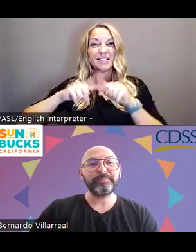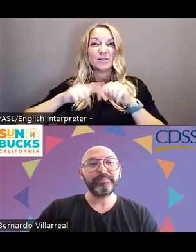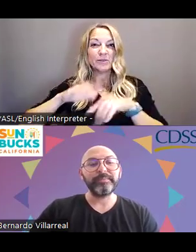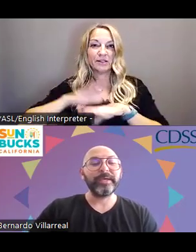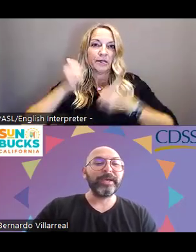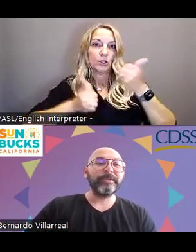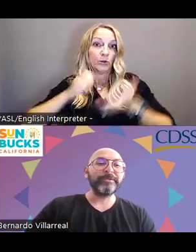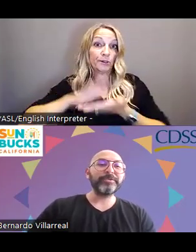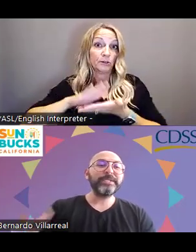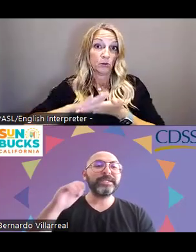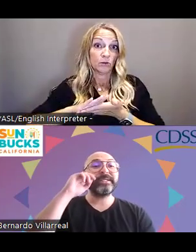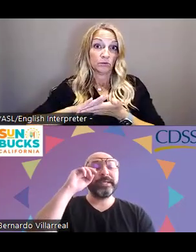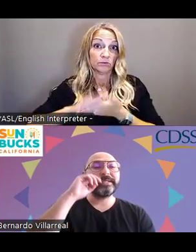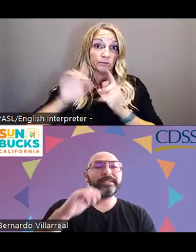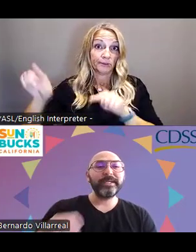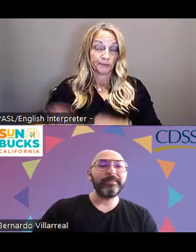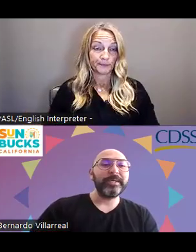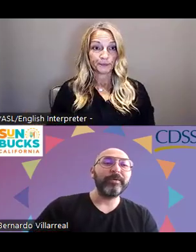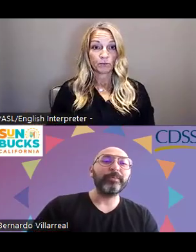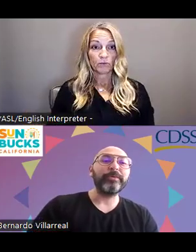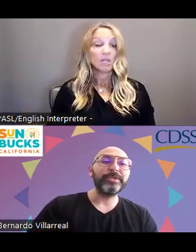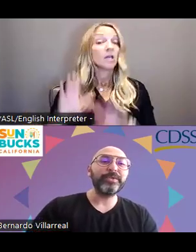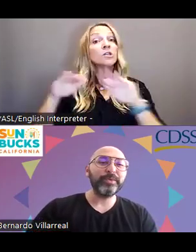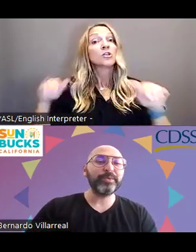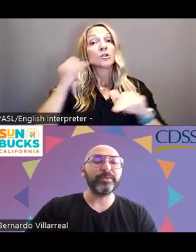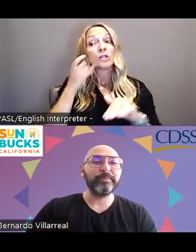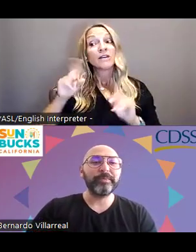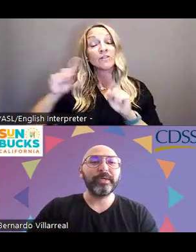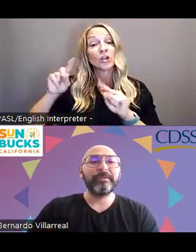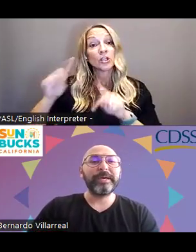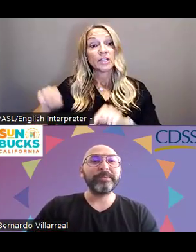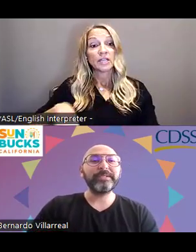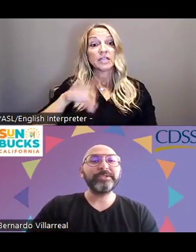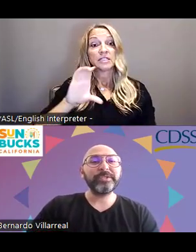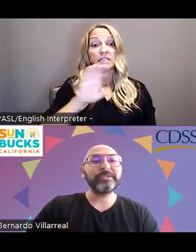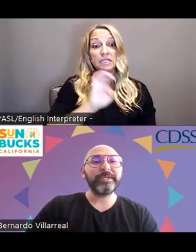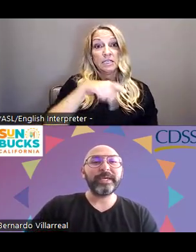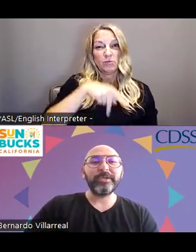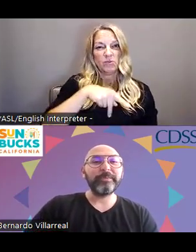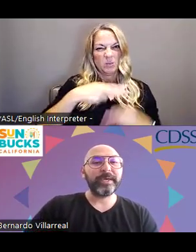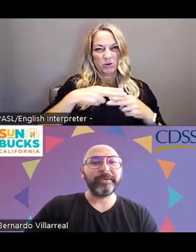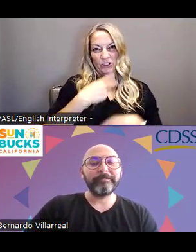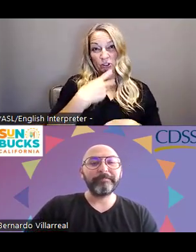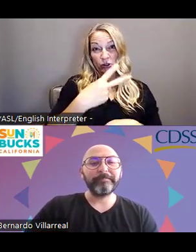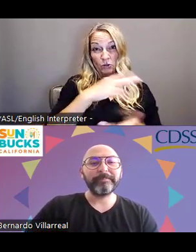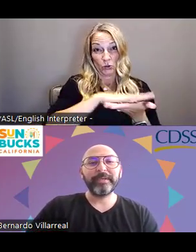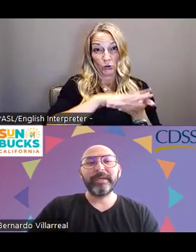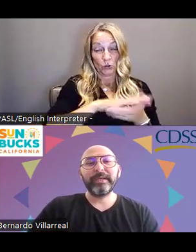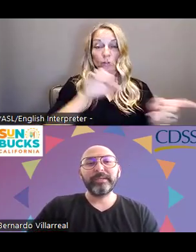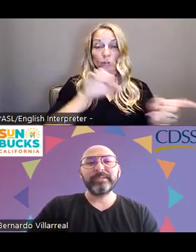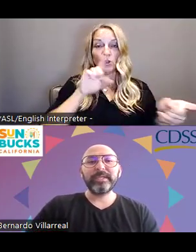to. For children attending a CEP or Provision 2 school, families should submit a